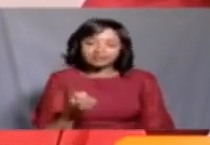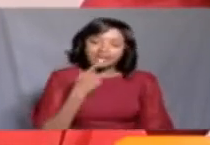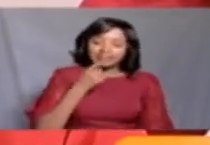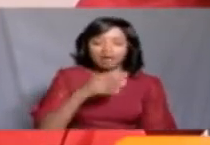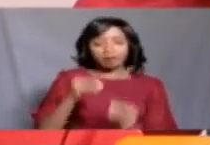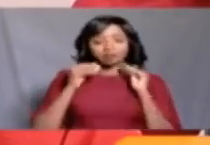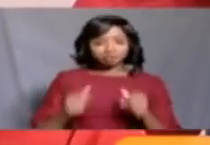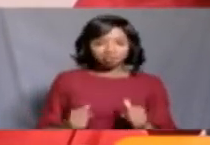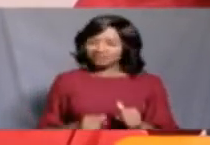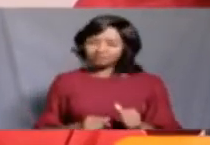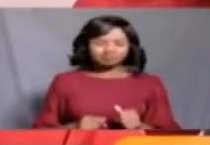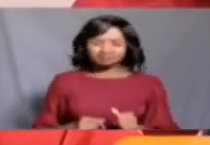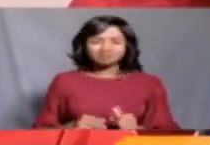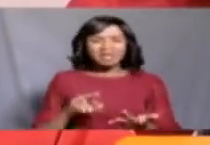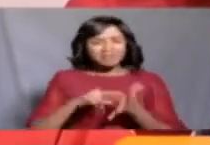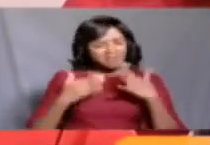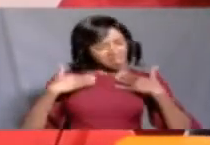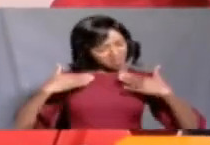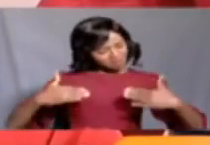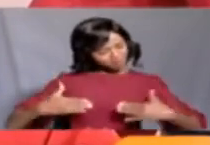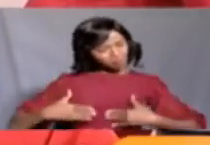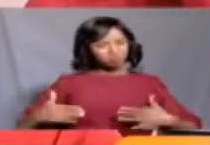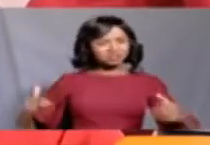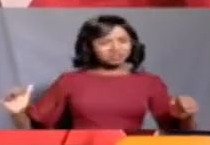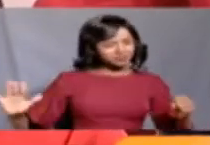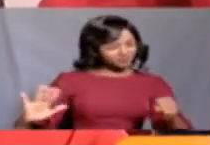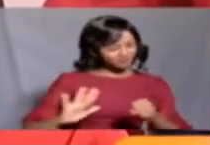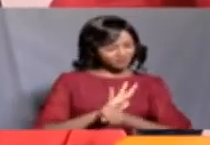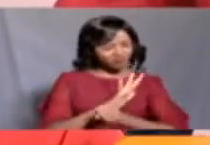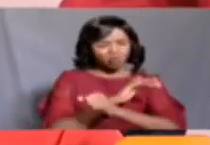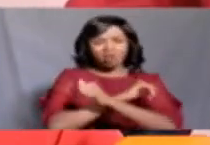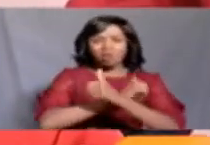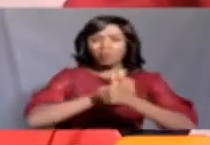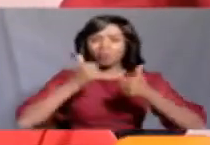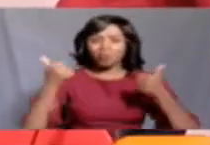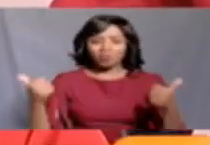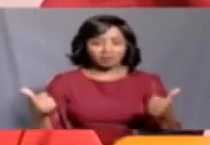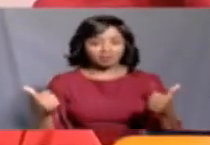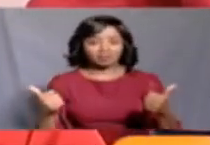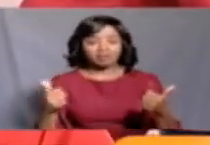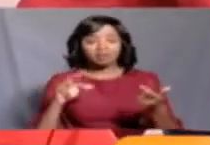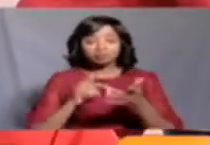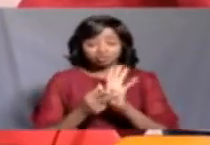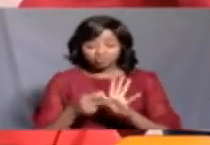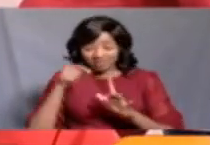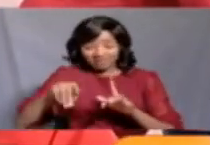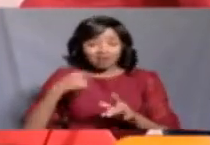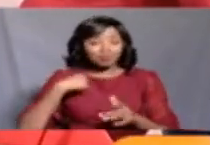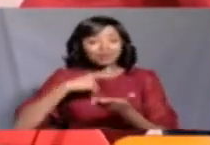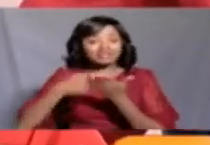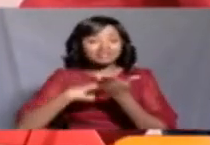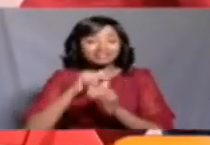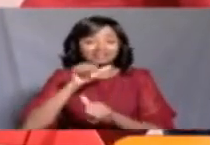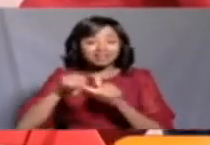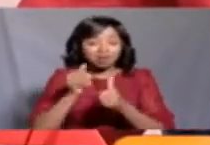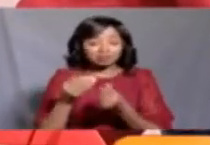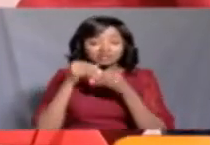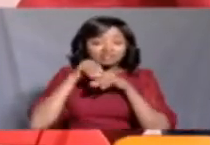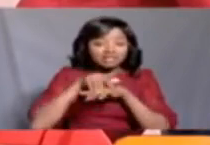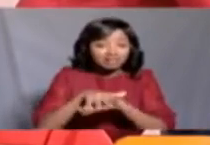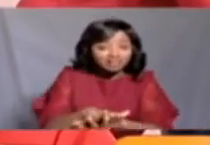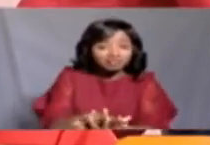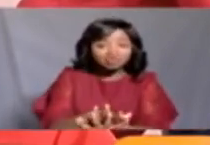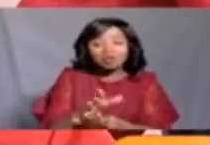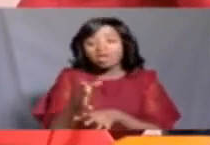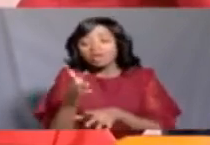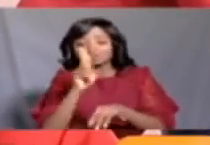the holistic well-being. And so the move now needs to be a shift towards integration and